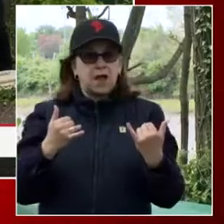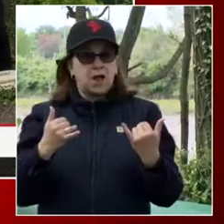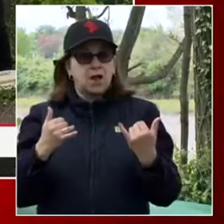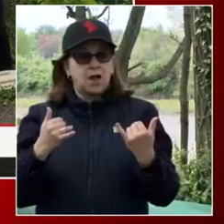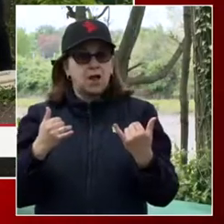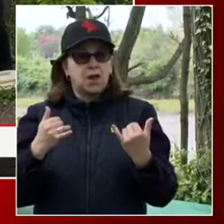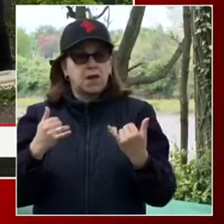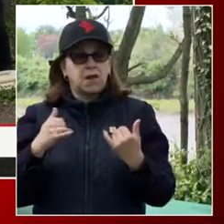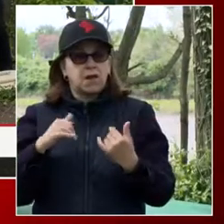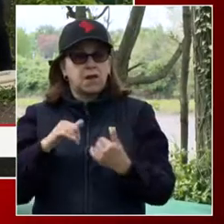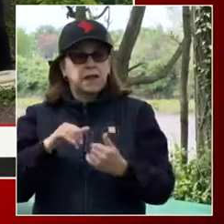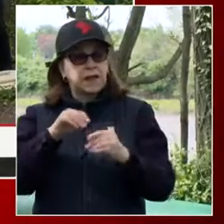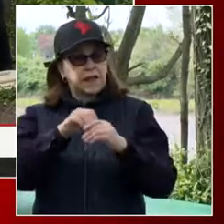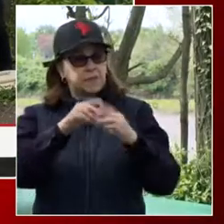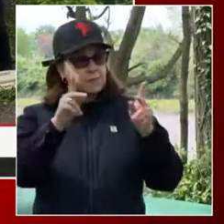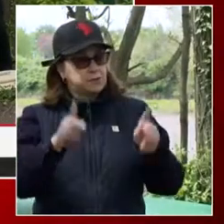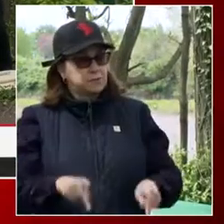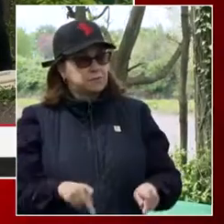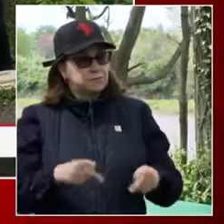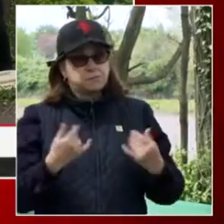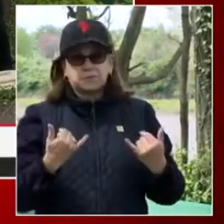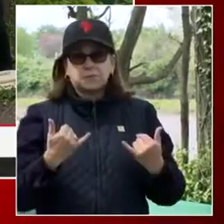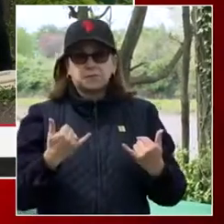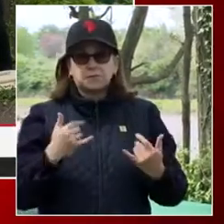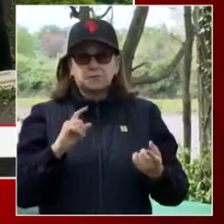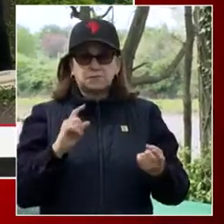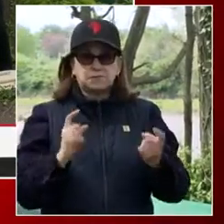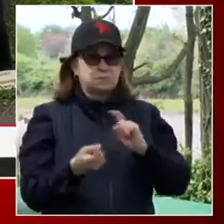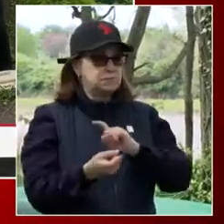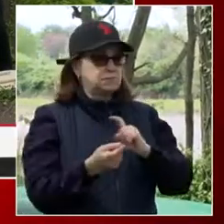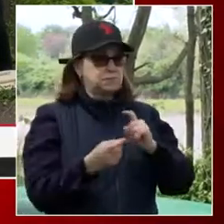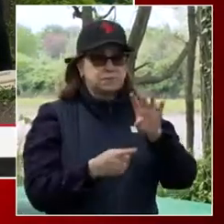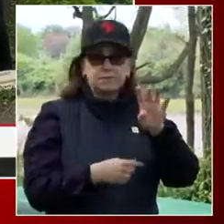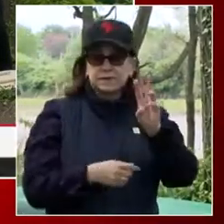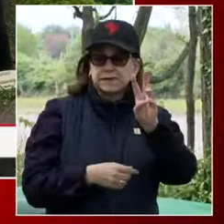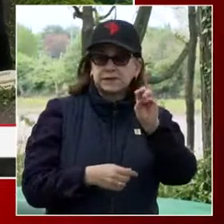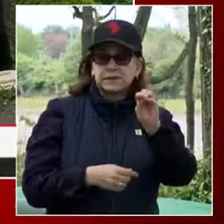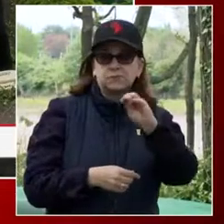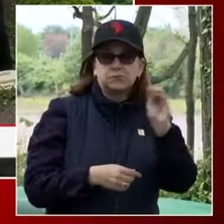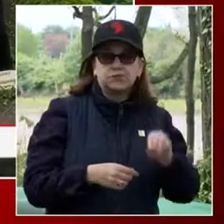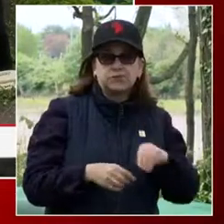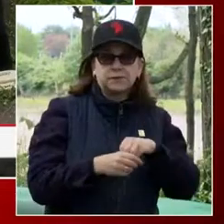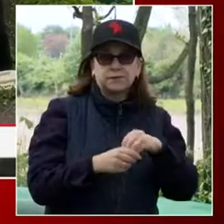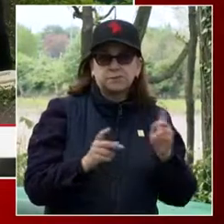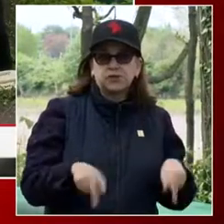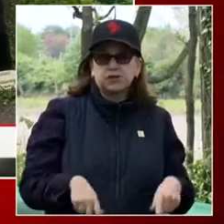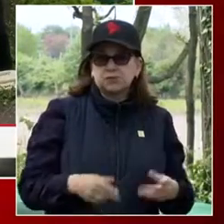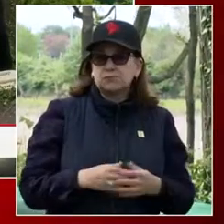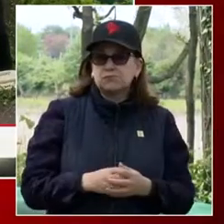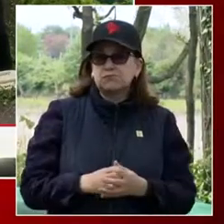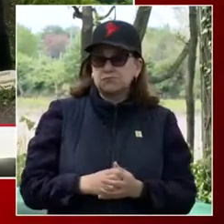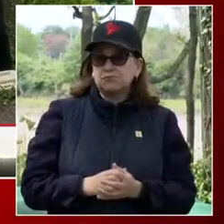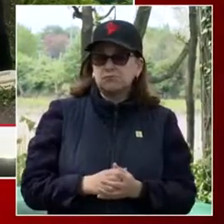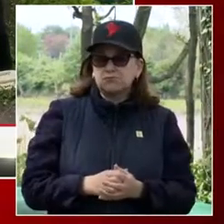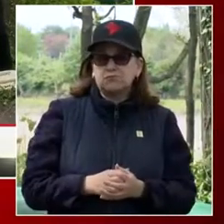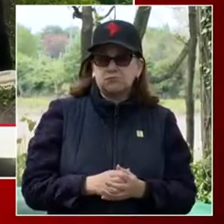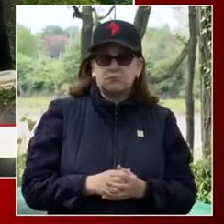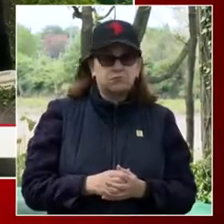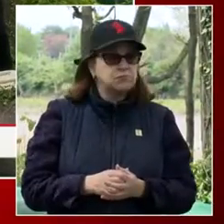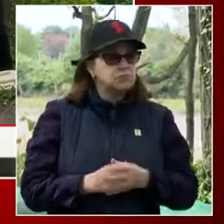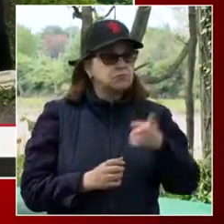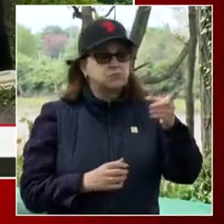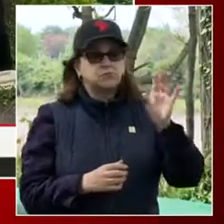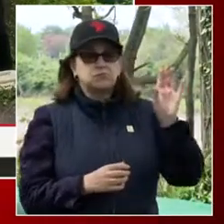tourists especially? Say again? What more is being done to get people back to the district, especially tourists, to help the economy in the downtown